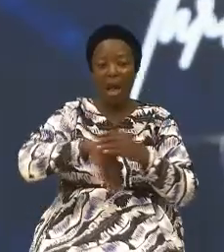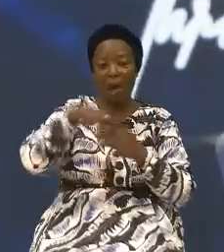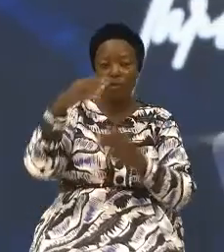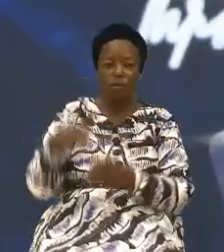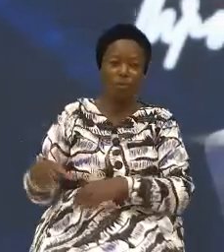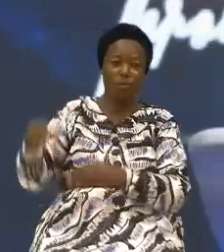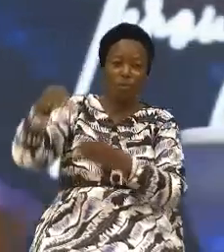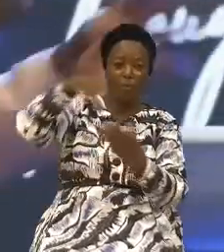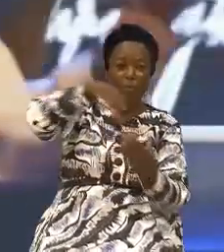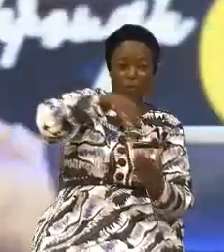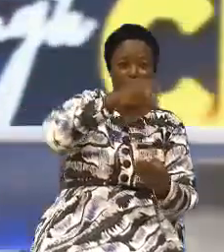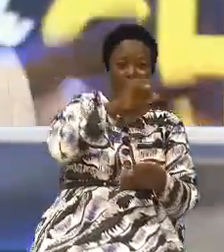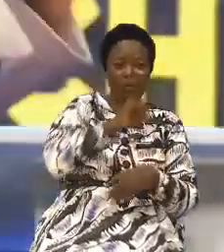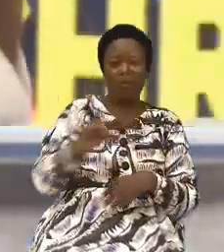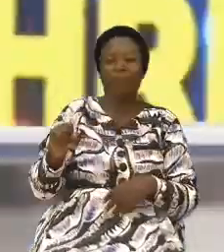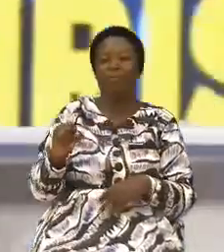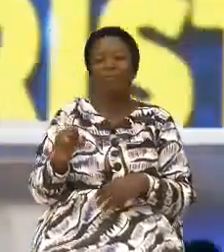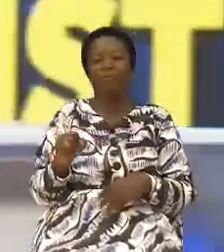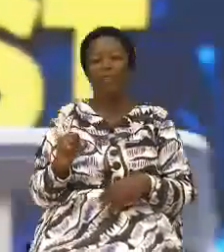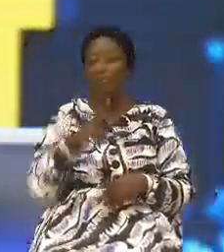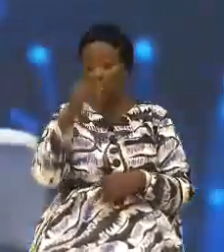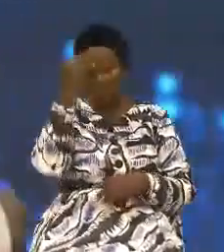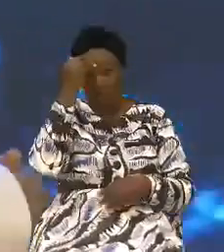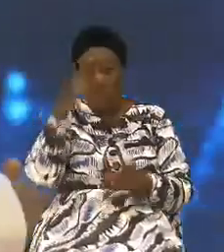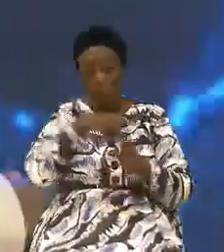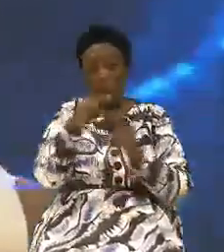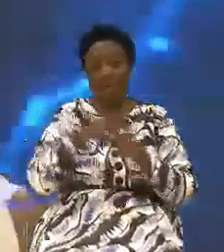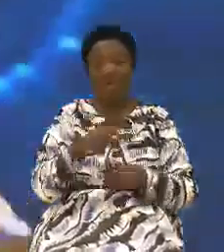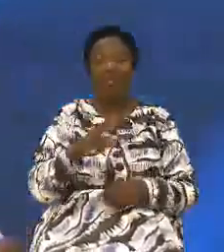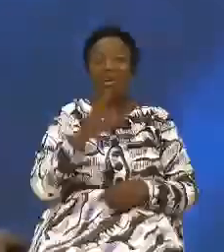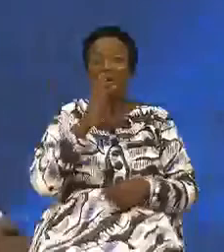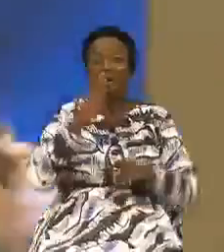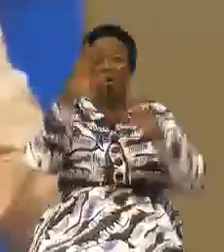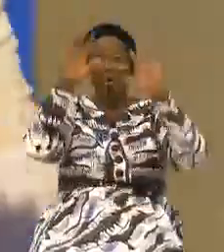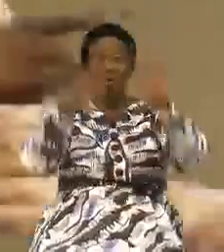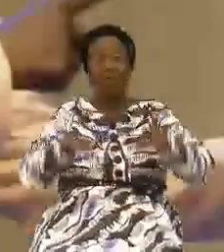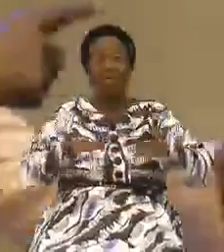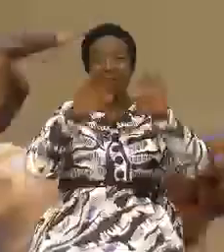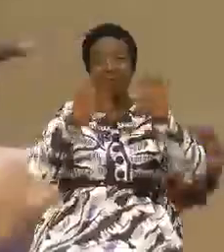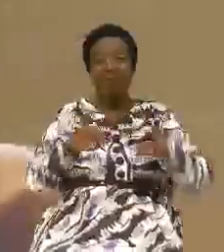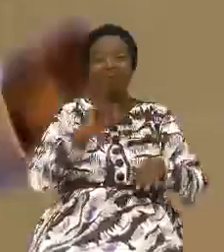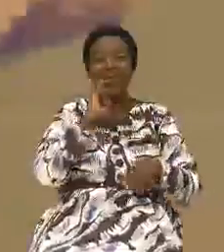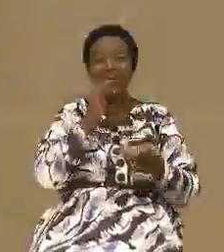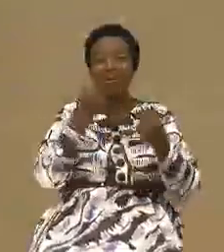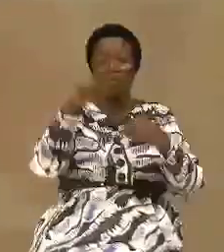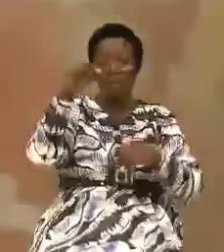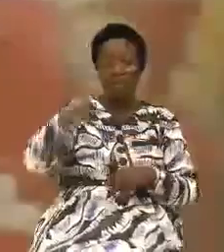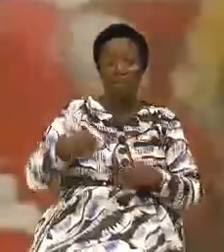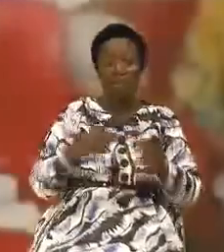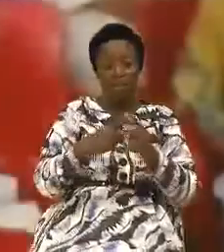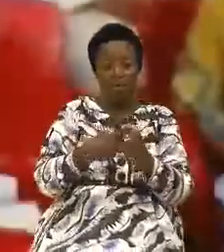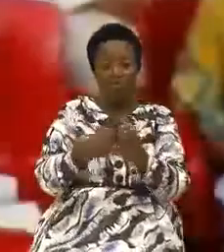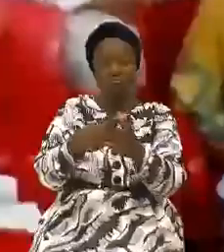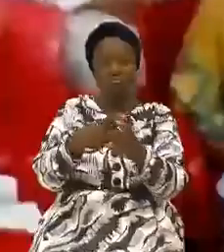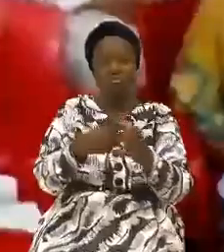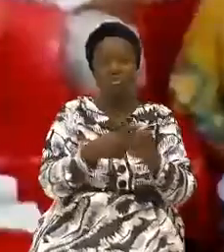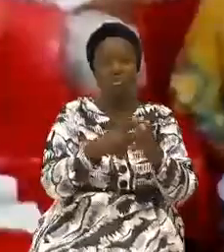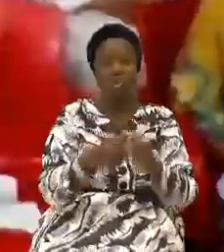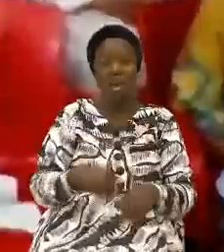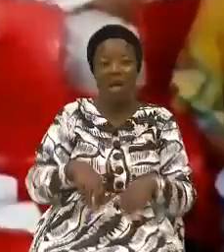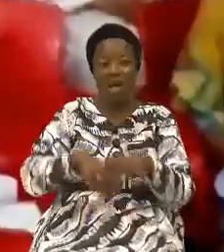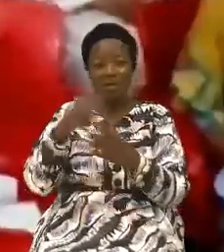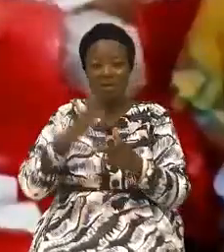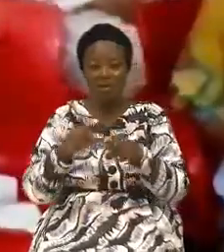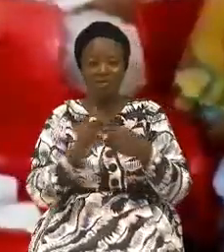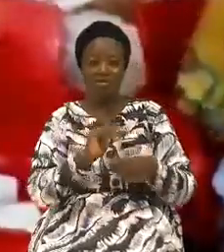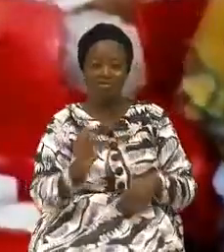Outpouring. You know, when the rain is pouring down, if you run quickly and you run to the toilet and you